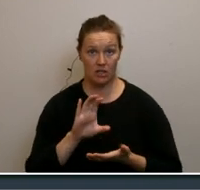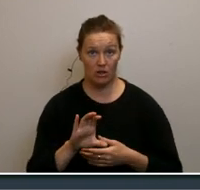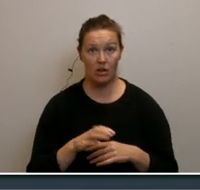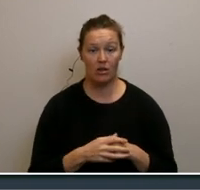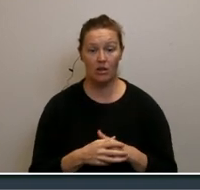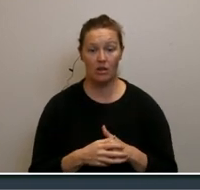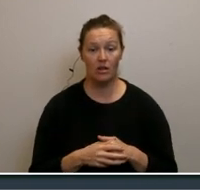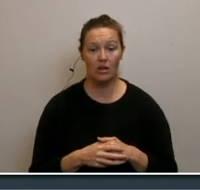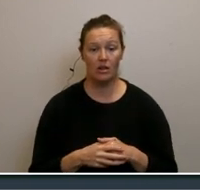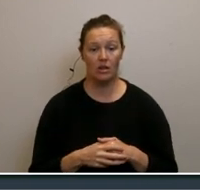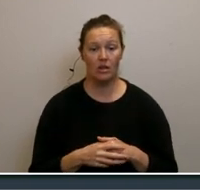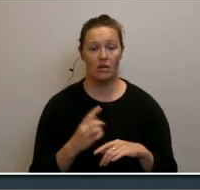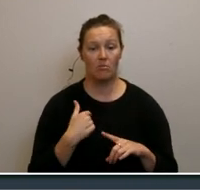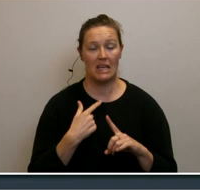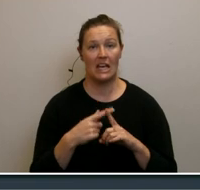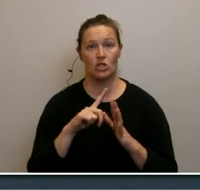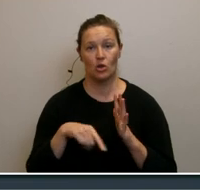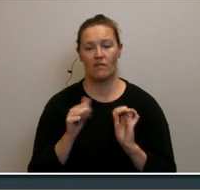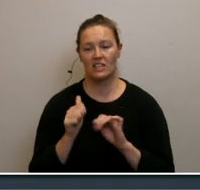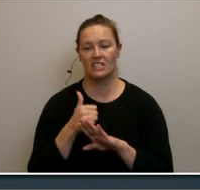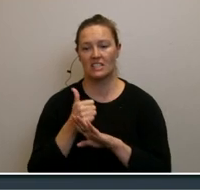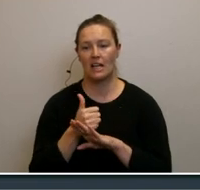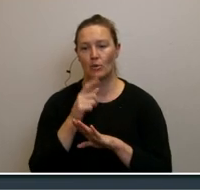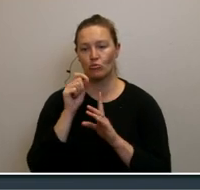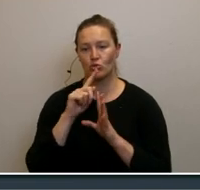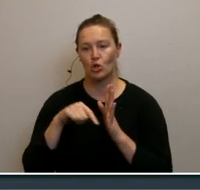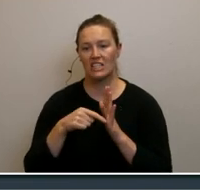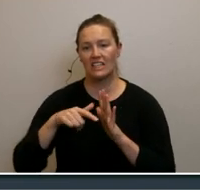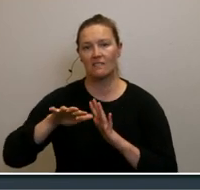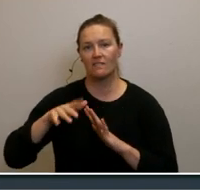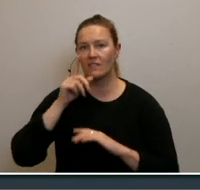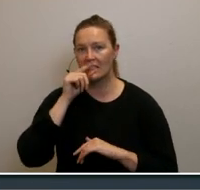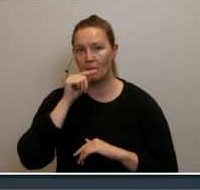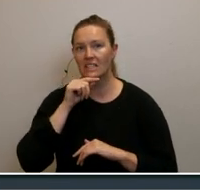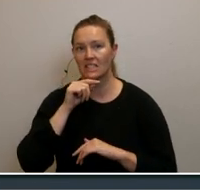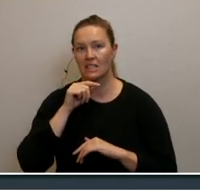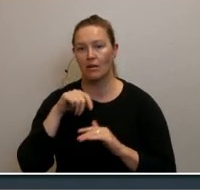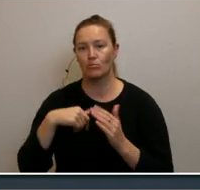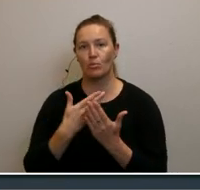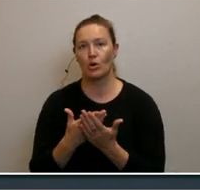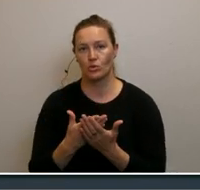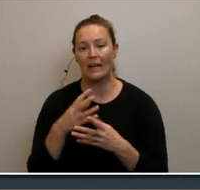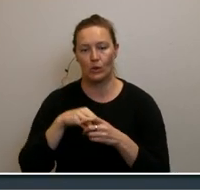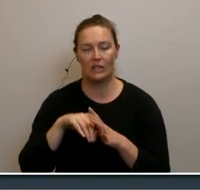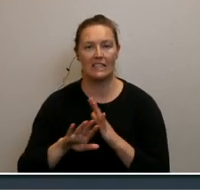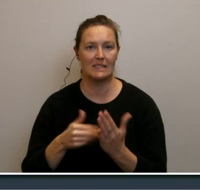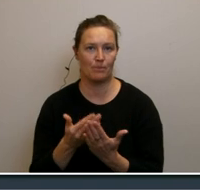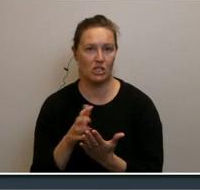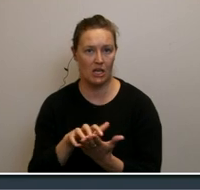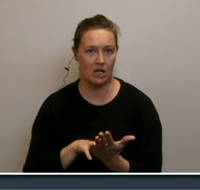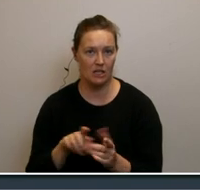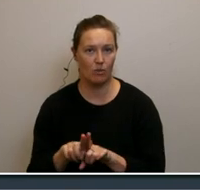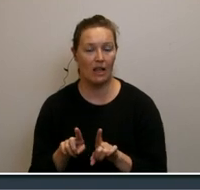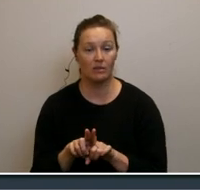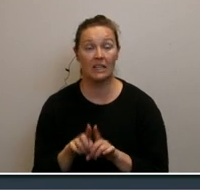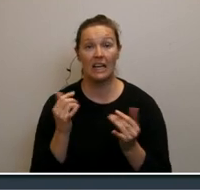And Jonathan and I have put together a project feasibility proposal, which is with our submission. And what we're